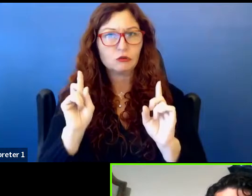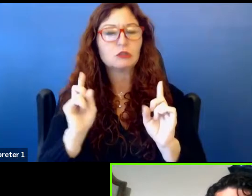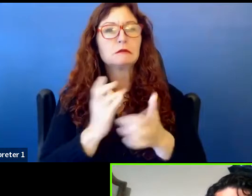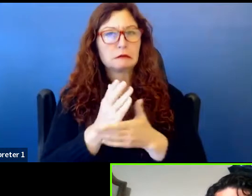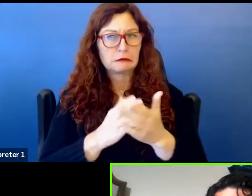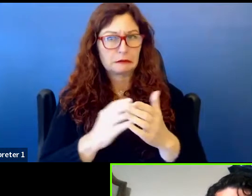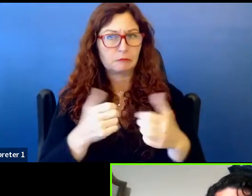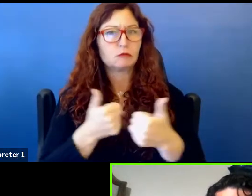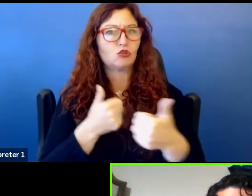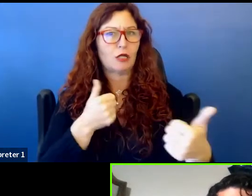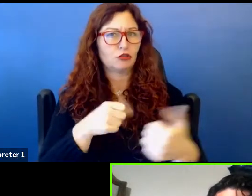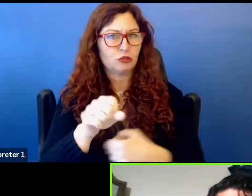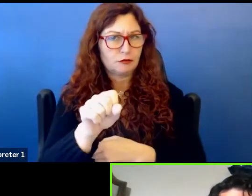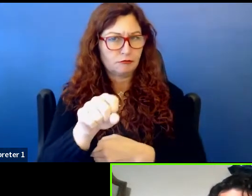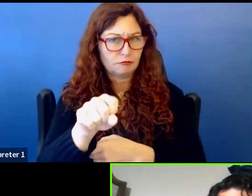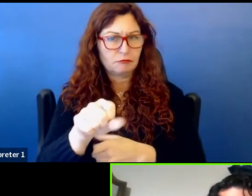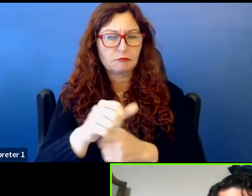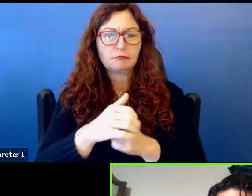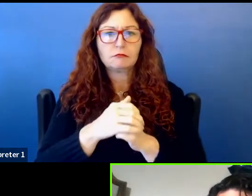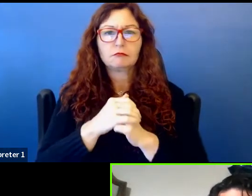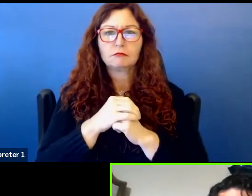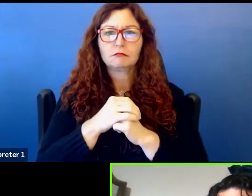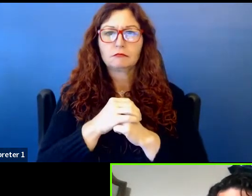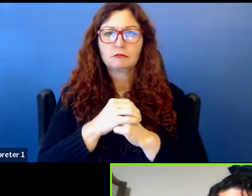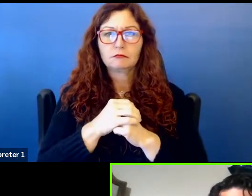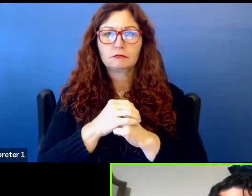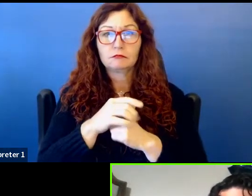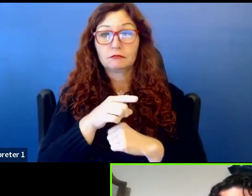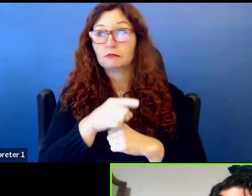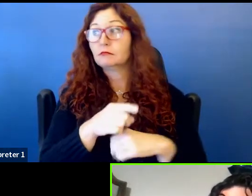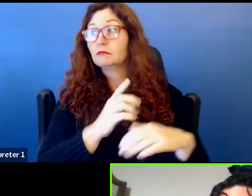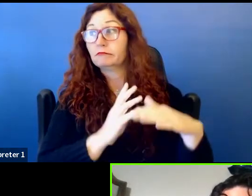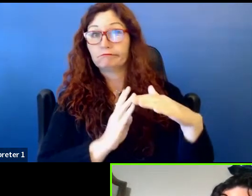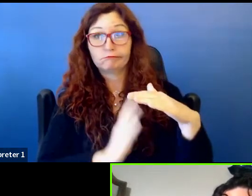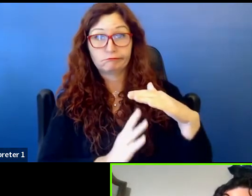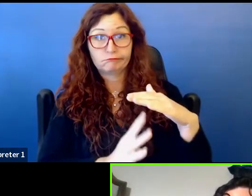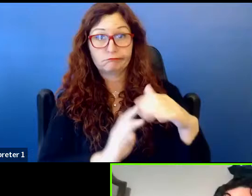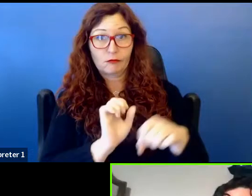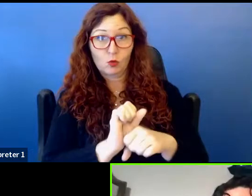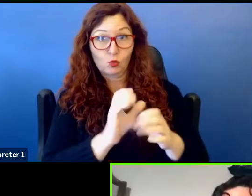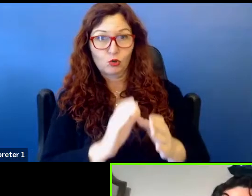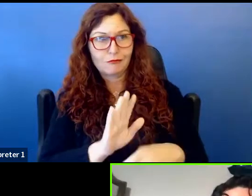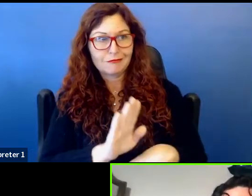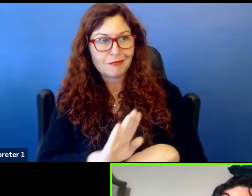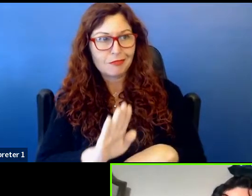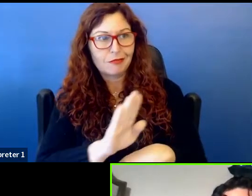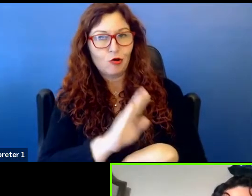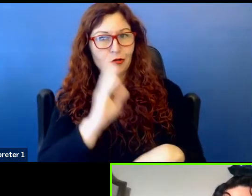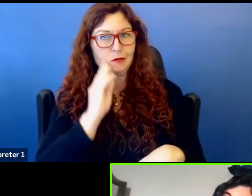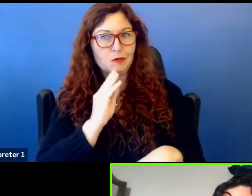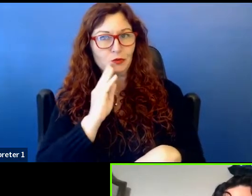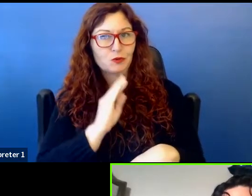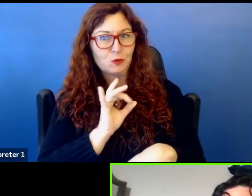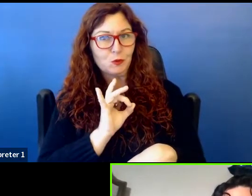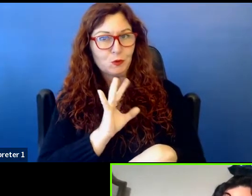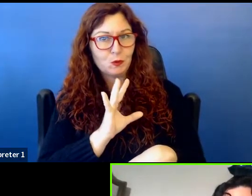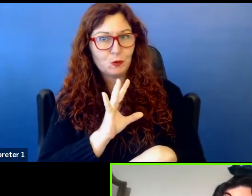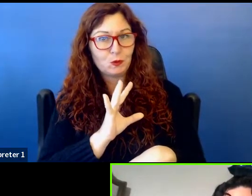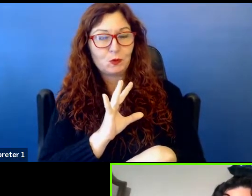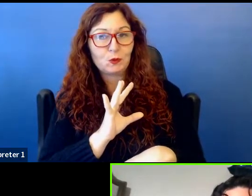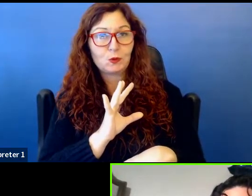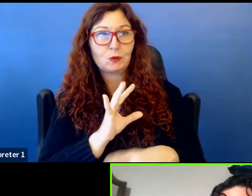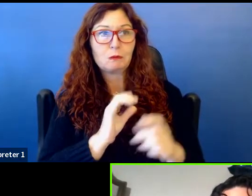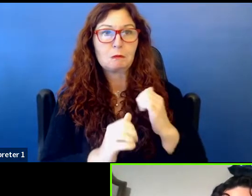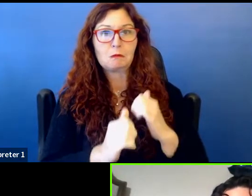that um that immigrant workers face and you know for us many of our members are uh our